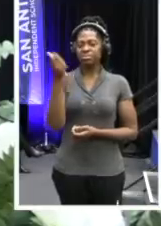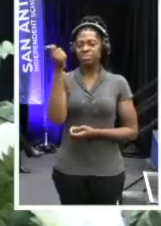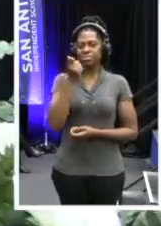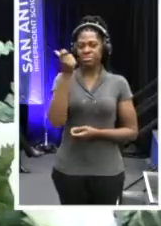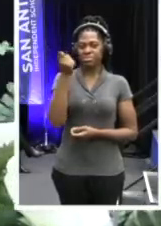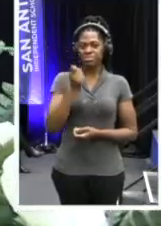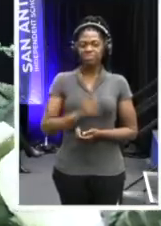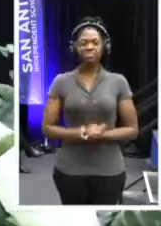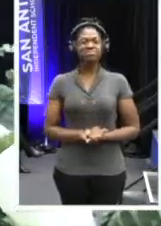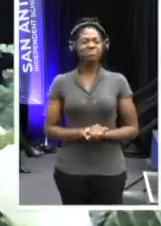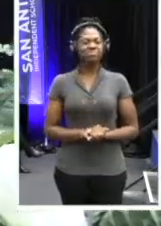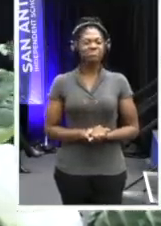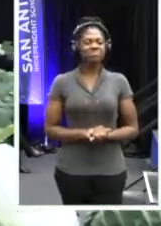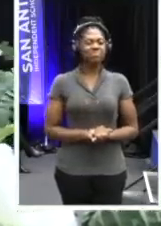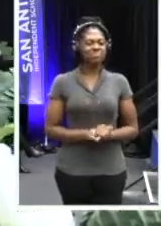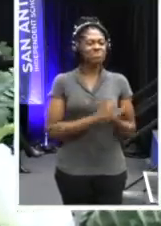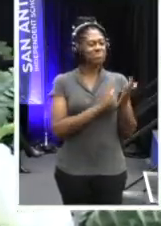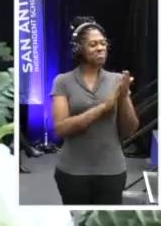Scholarship.